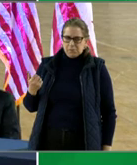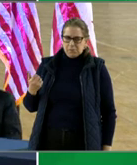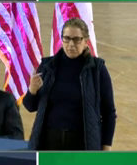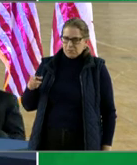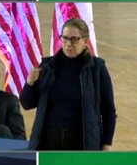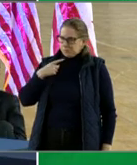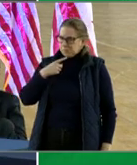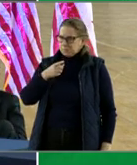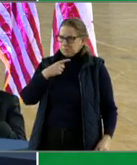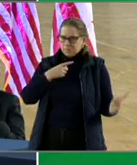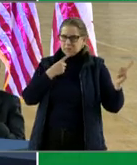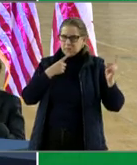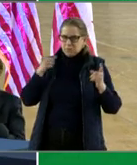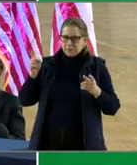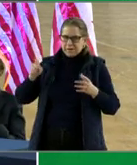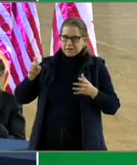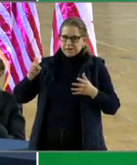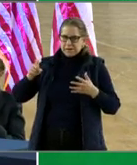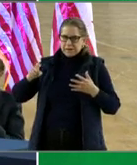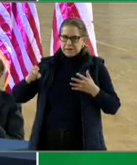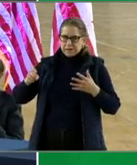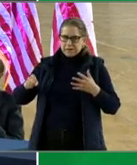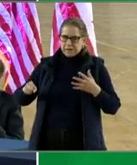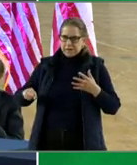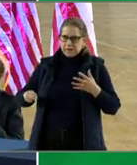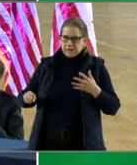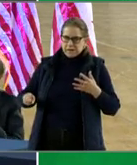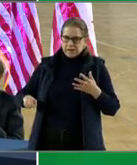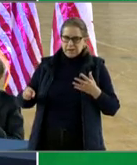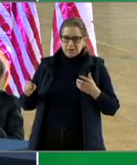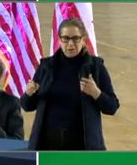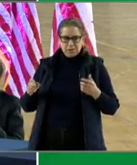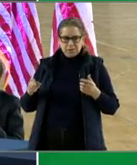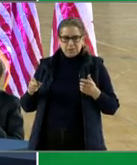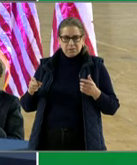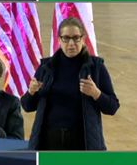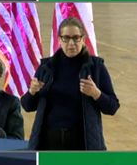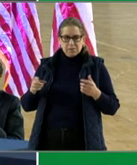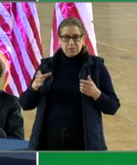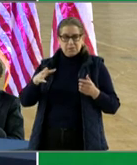to what we're hearing out of the White House? This is no exaggeration.